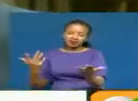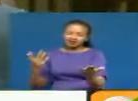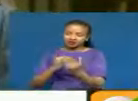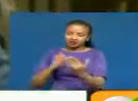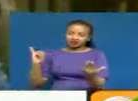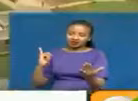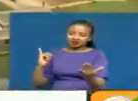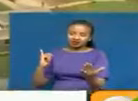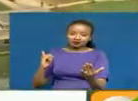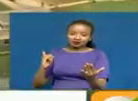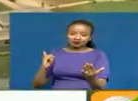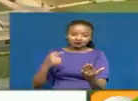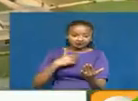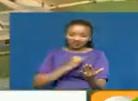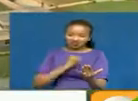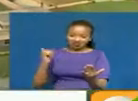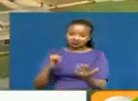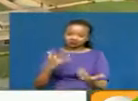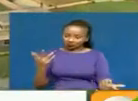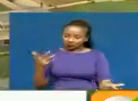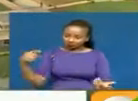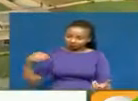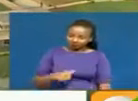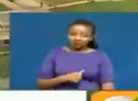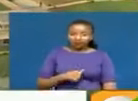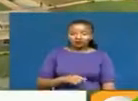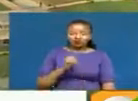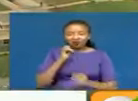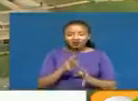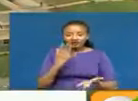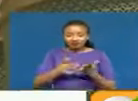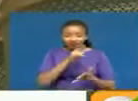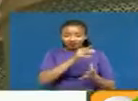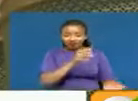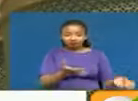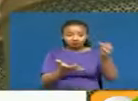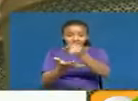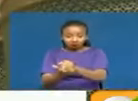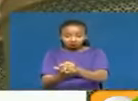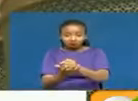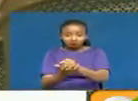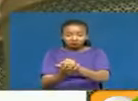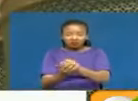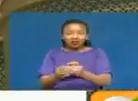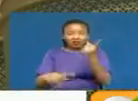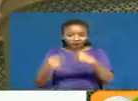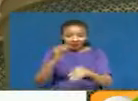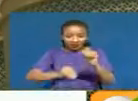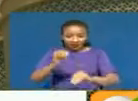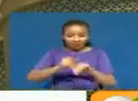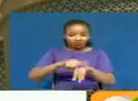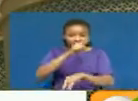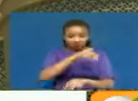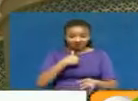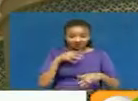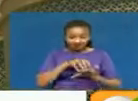You will be compensated. And for the leaders who get charged while in office, the Ugunja MP wants them suspended from office. At the